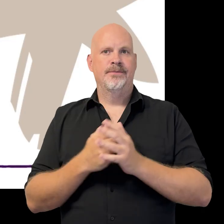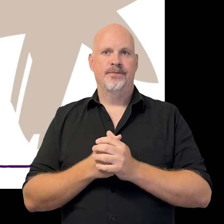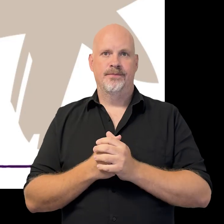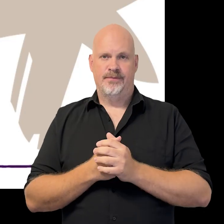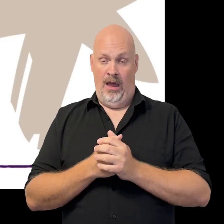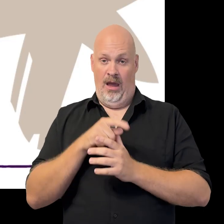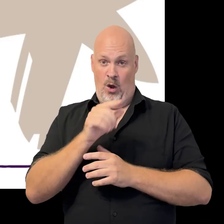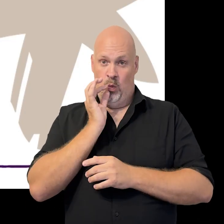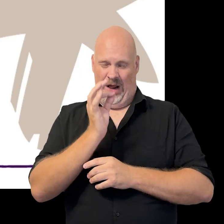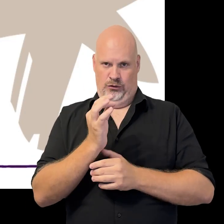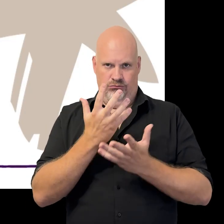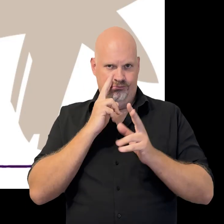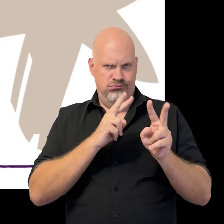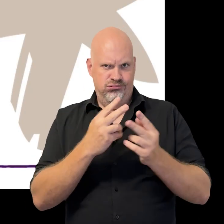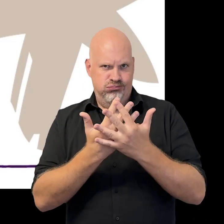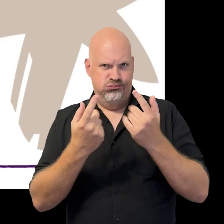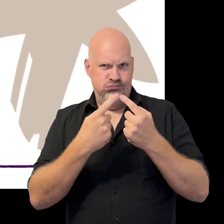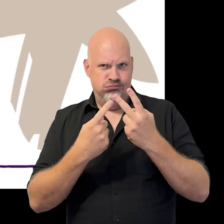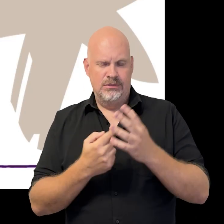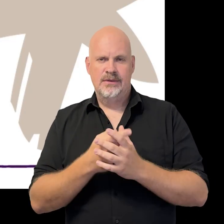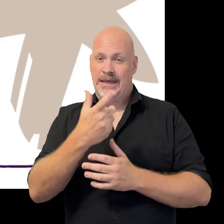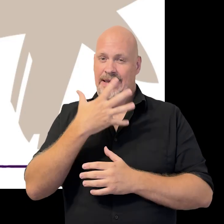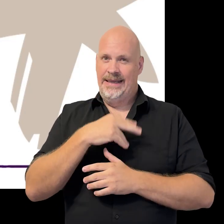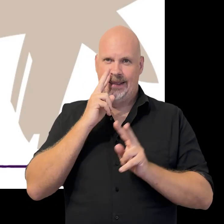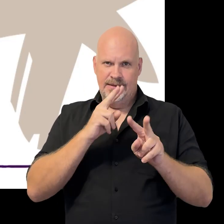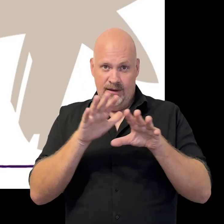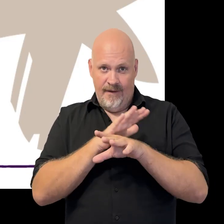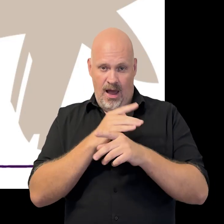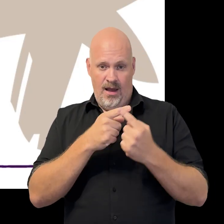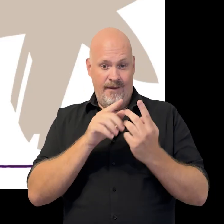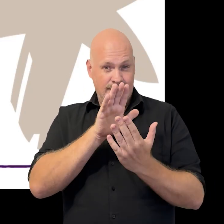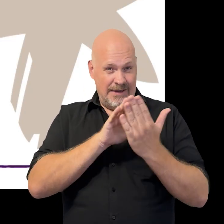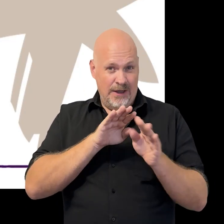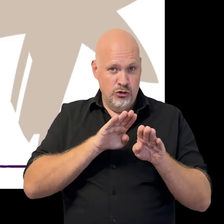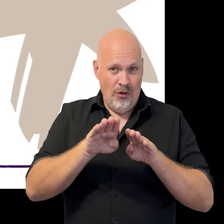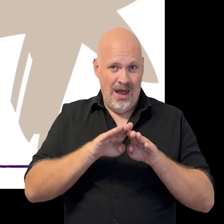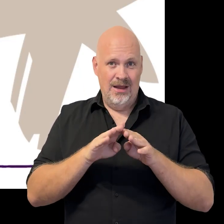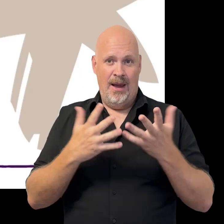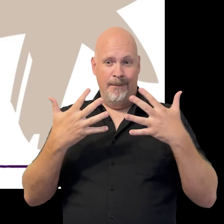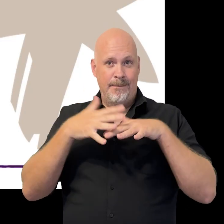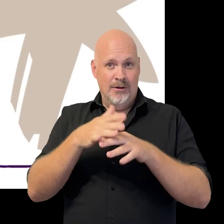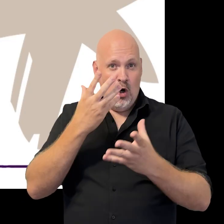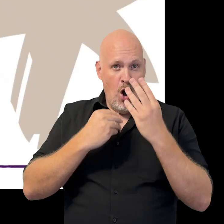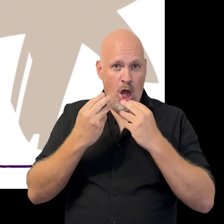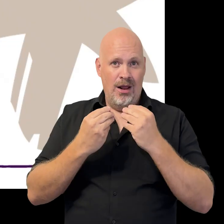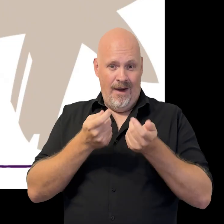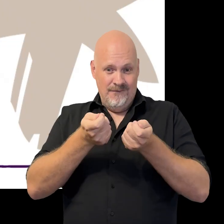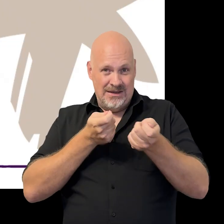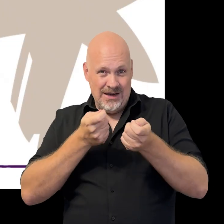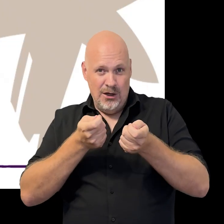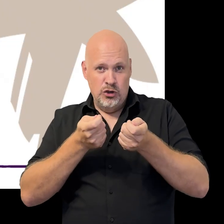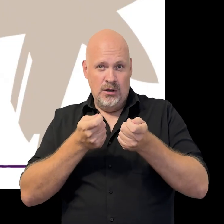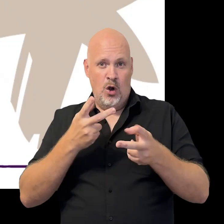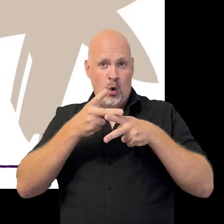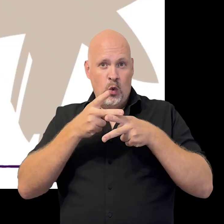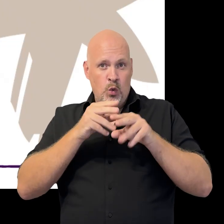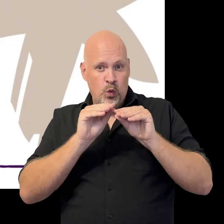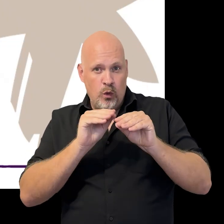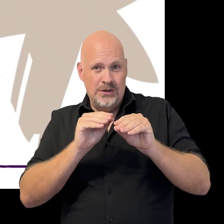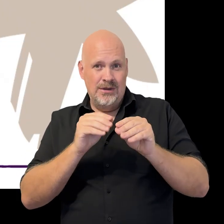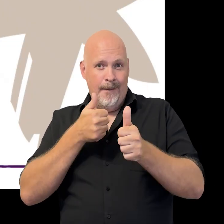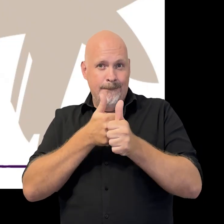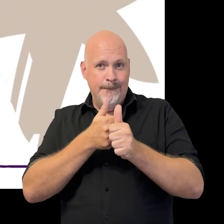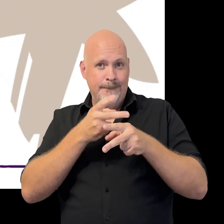steer you through the review of the literature, and then when you come to complete your own